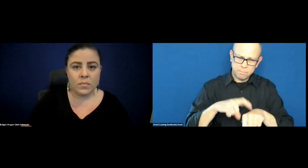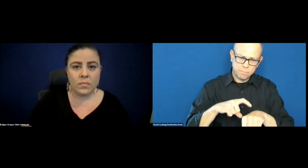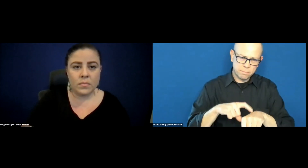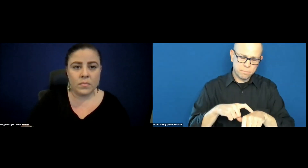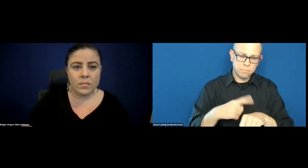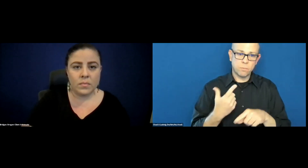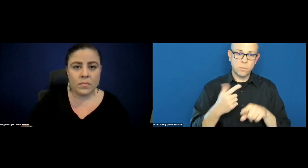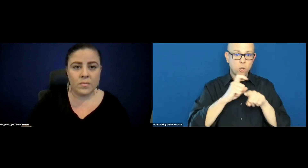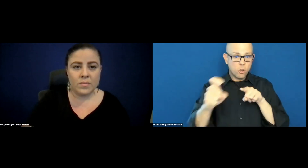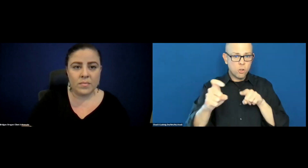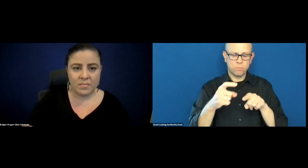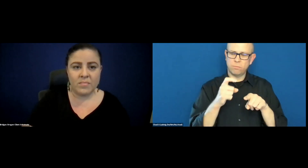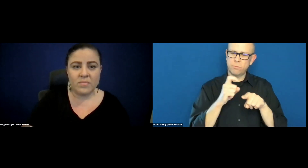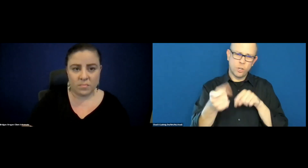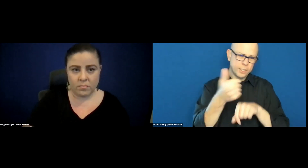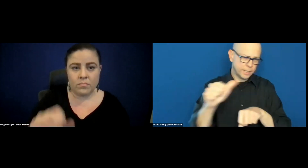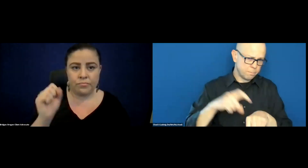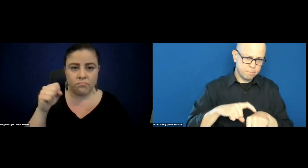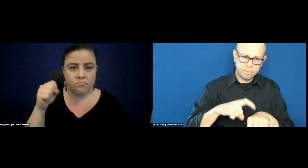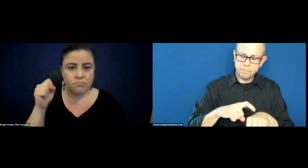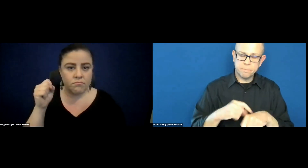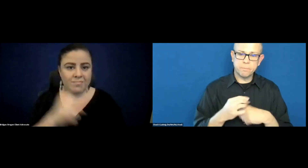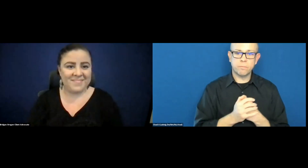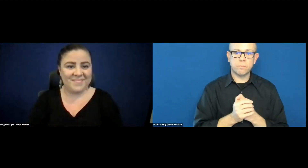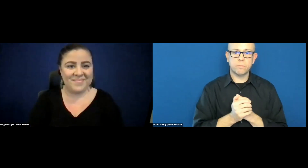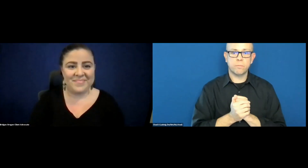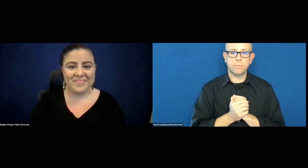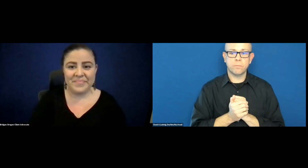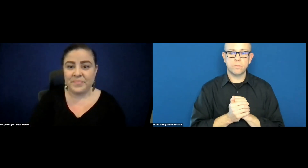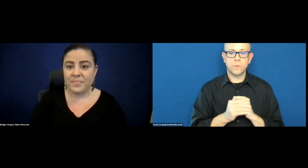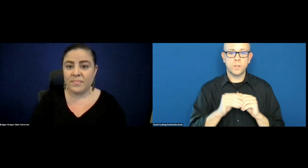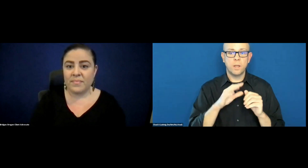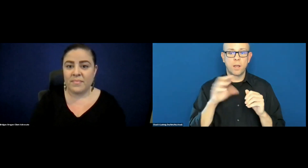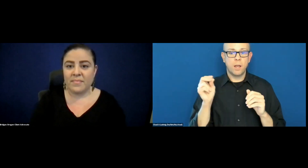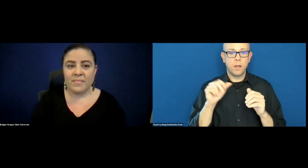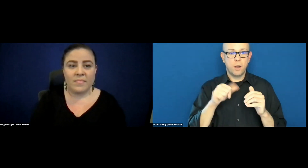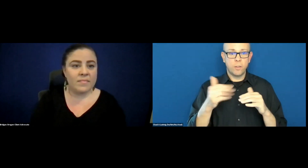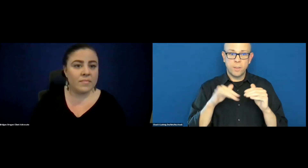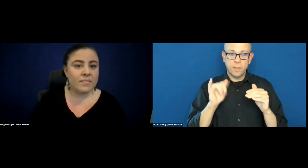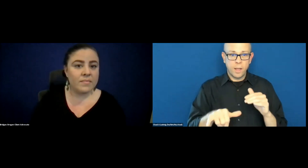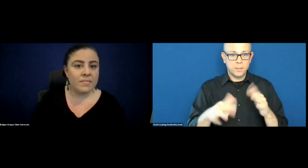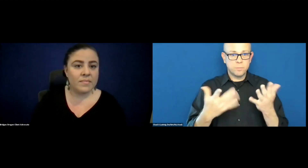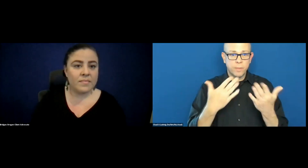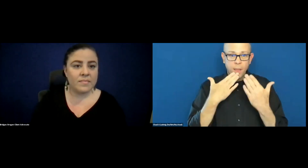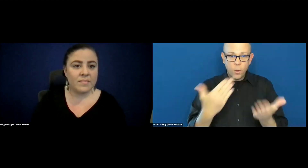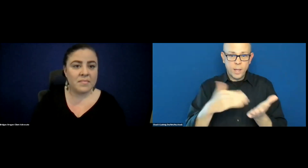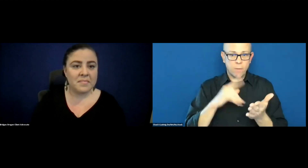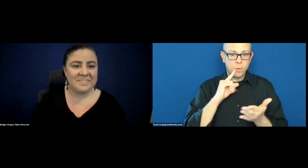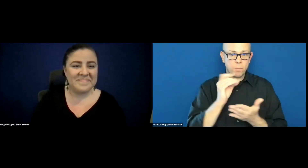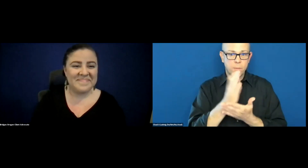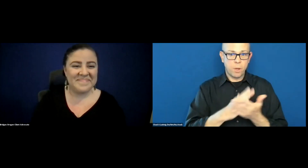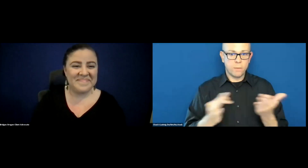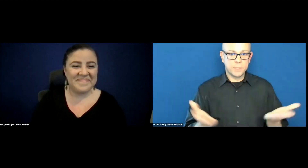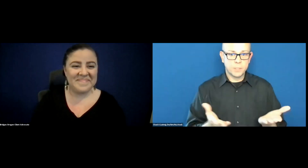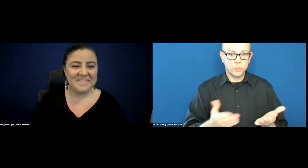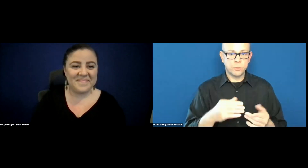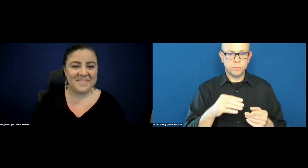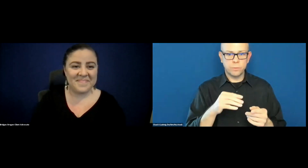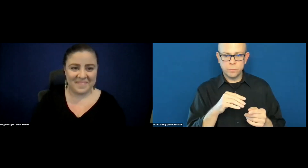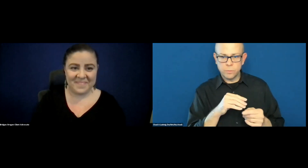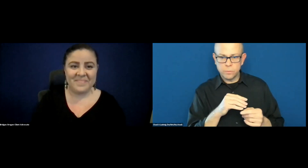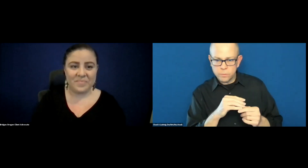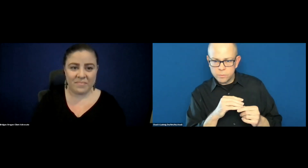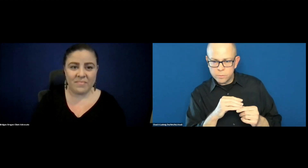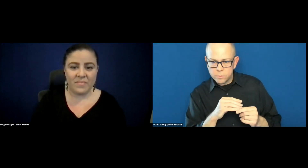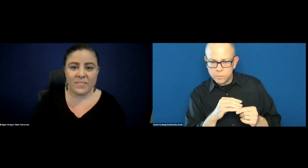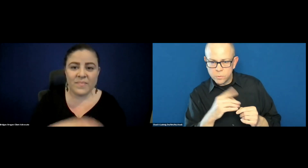any questions or anything occurs to you, feel free to contact us anytime. You can call us anytime. We'd be happy to talk with you. And other than that, thanks so